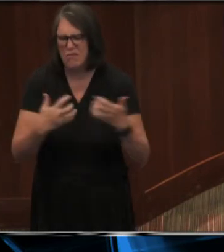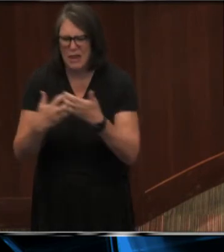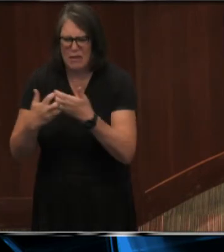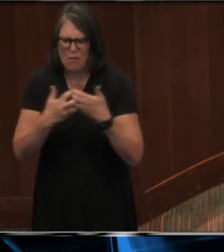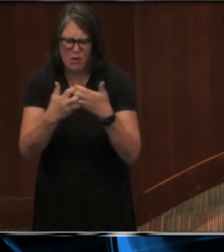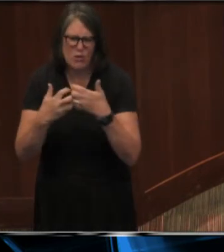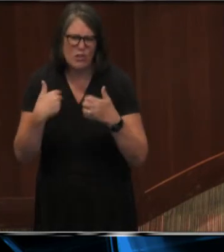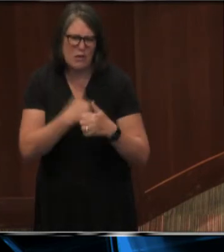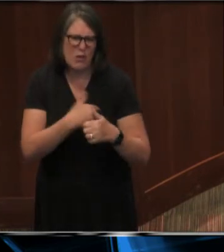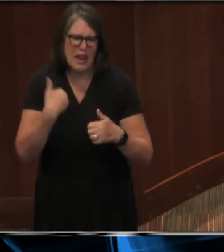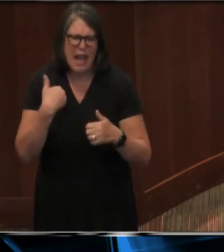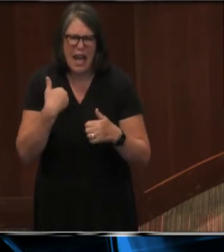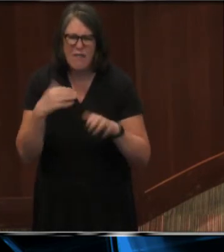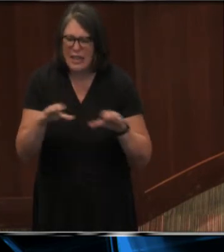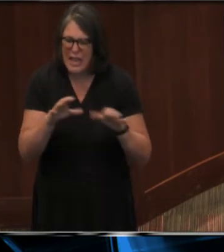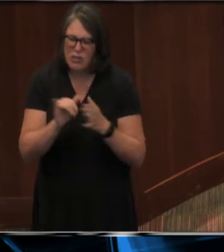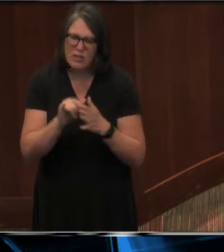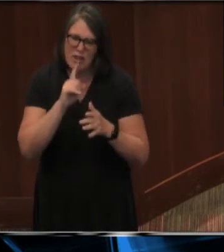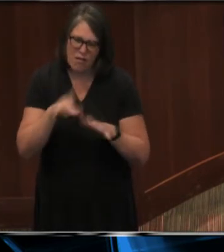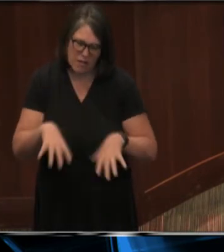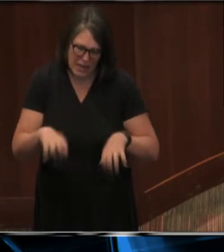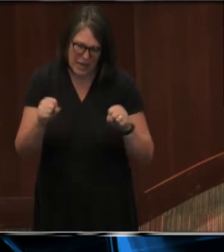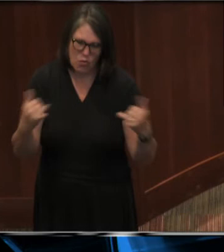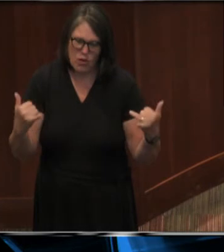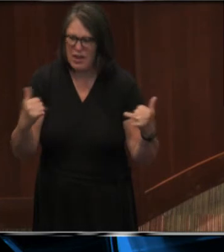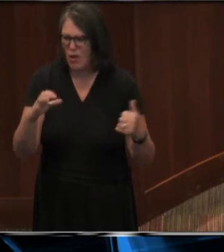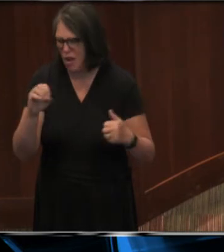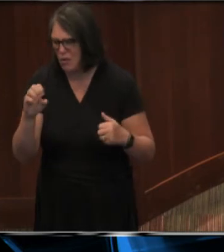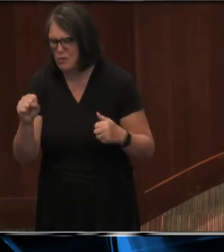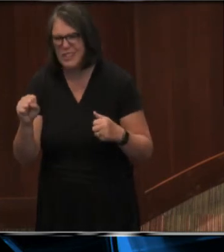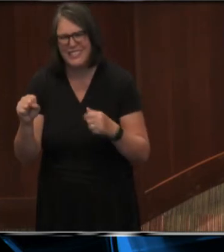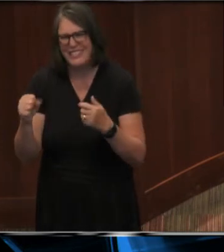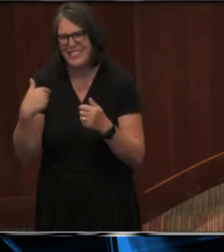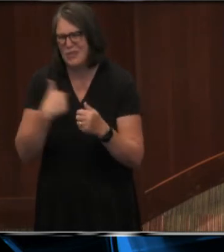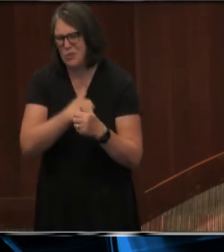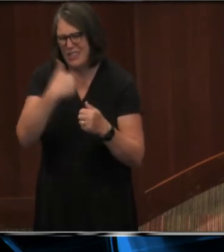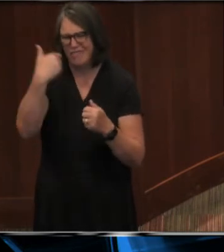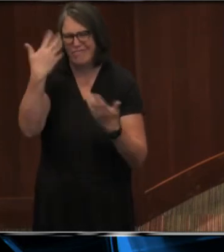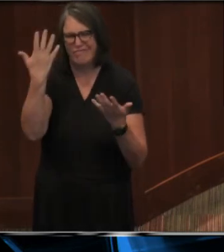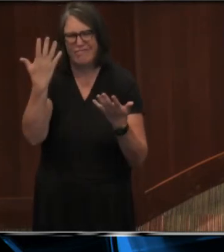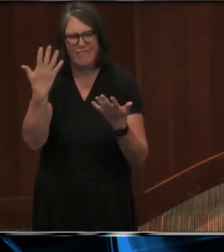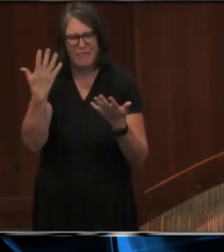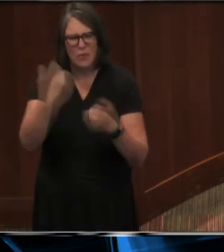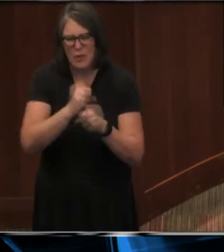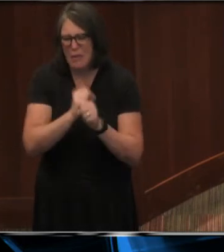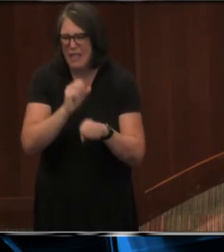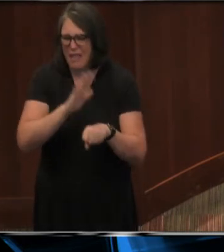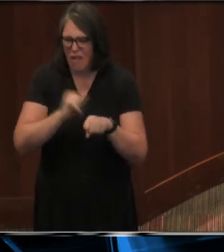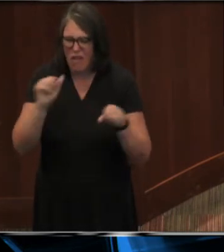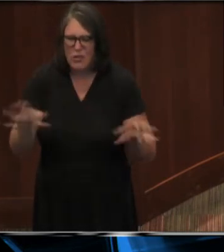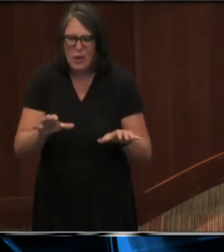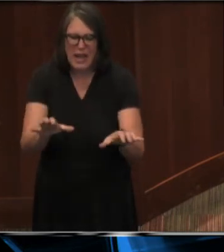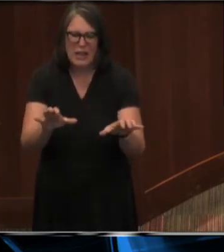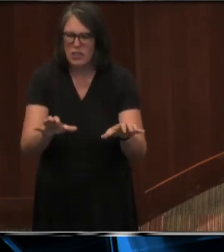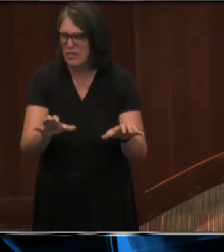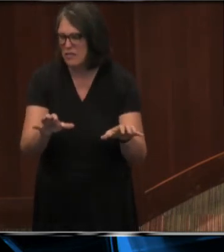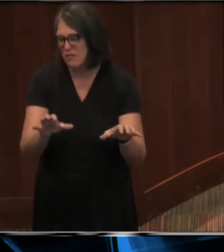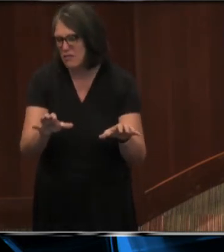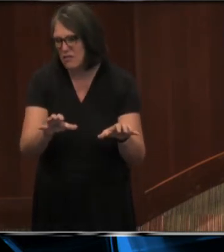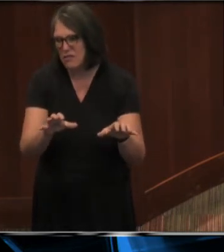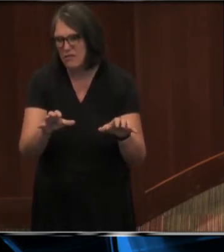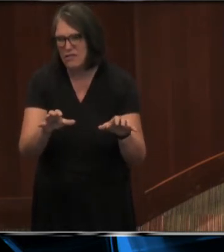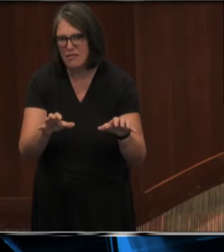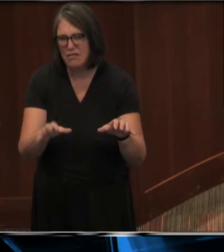that we have and the actions that are being taken. As we had made a call to action a while ago,